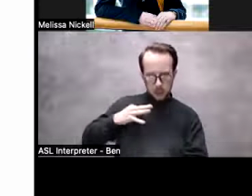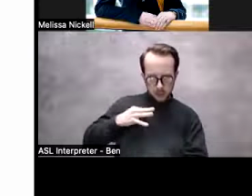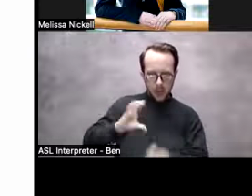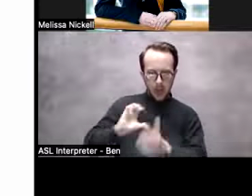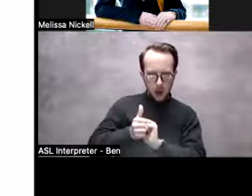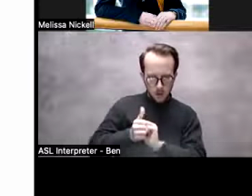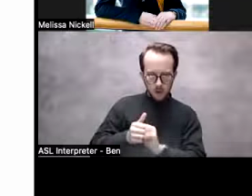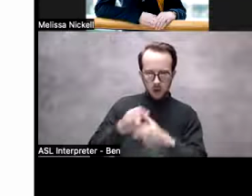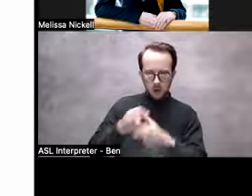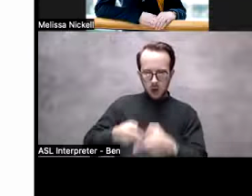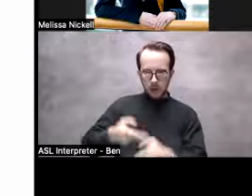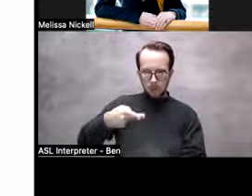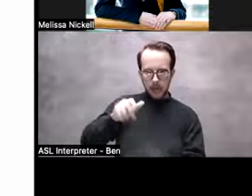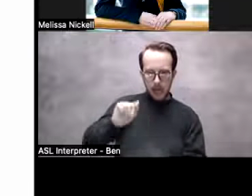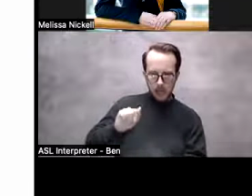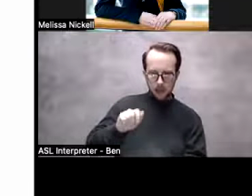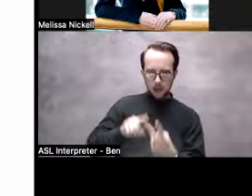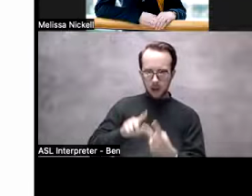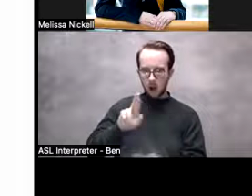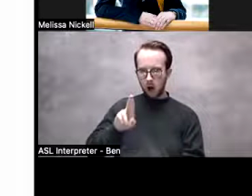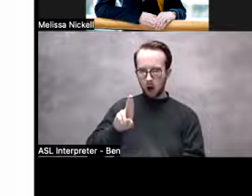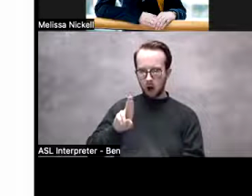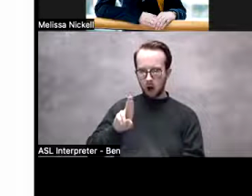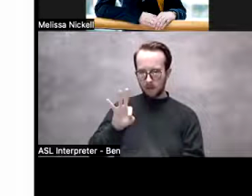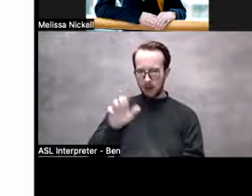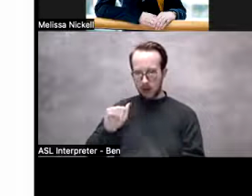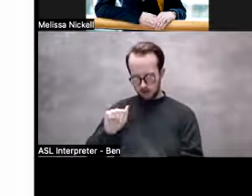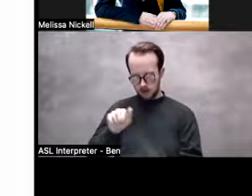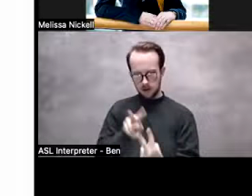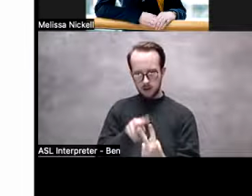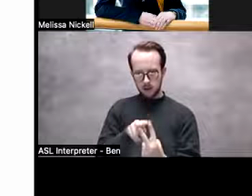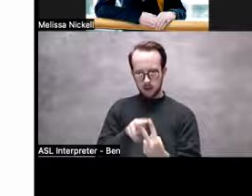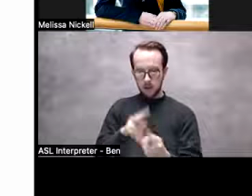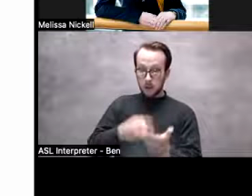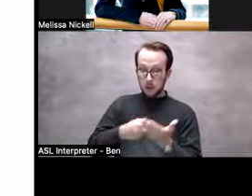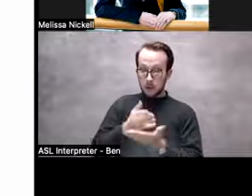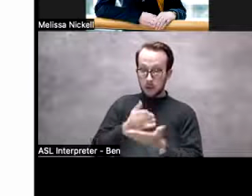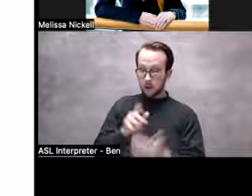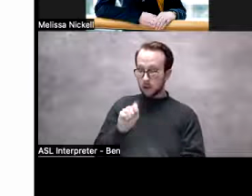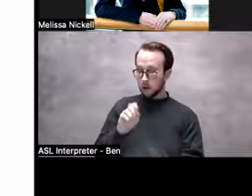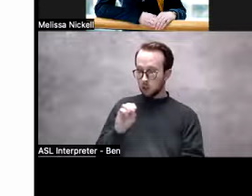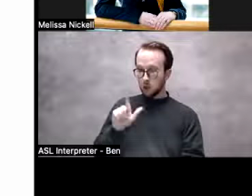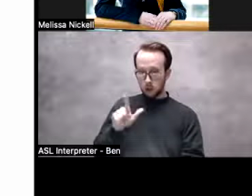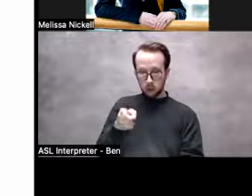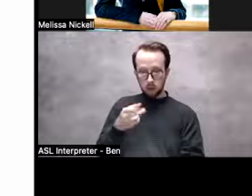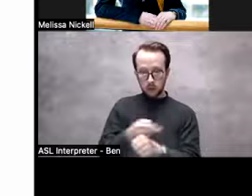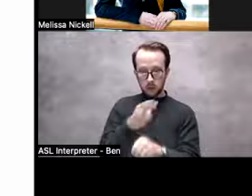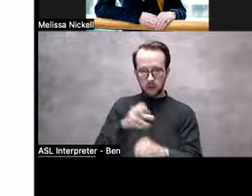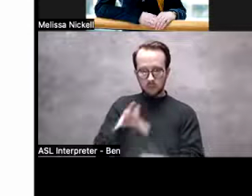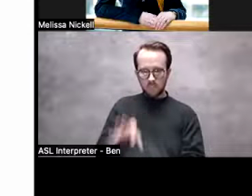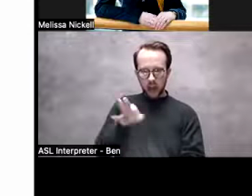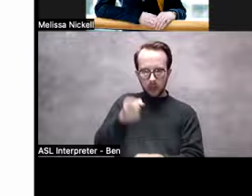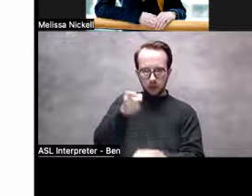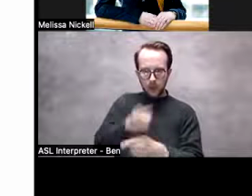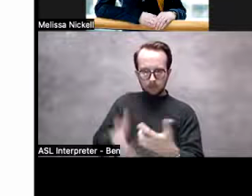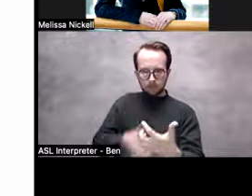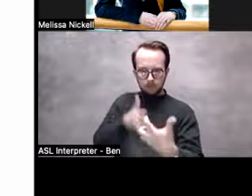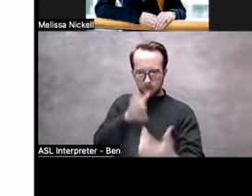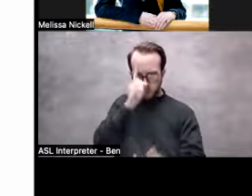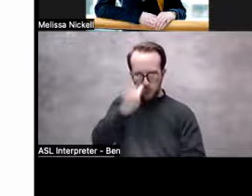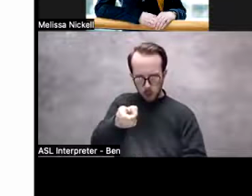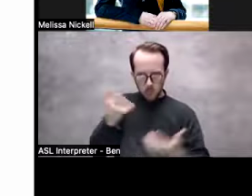called PAs and RFAs. Talk a little bit about some of the tools that you can use to find the appropriate mechanism for you.